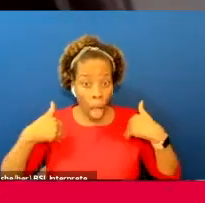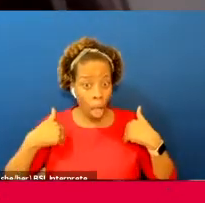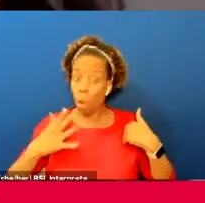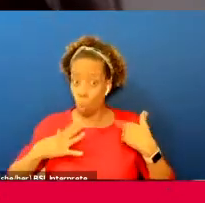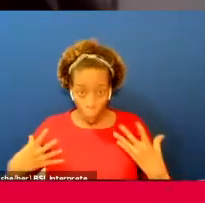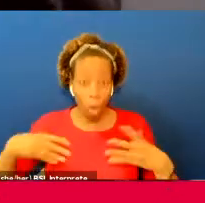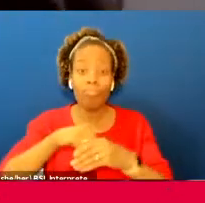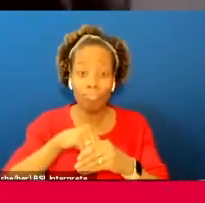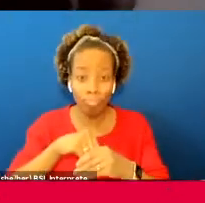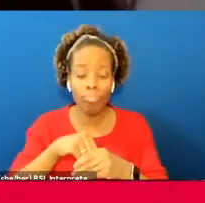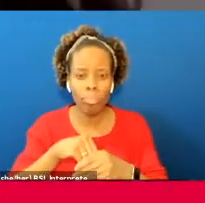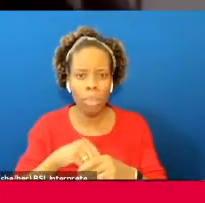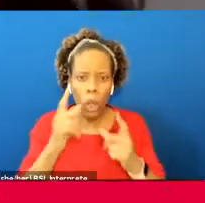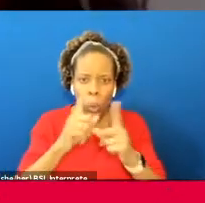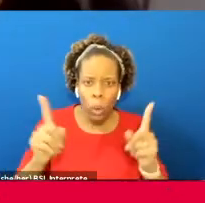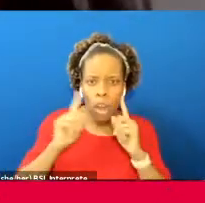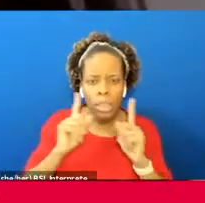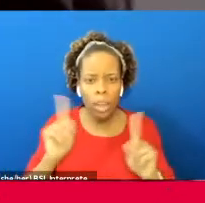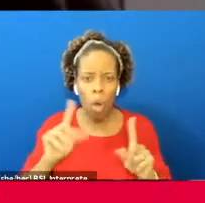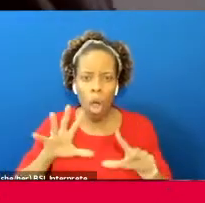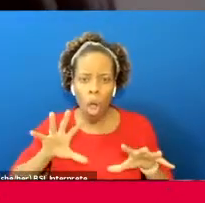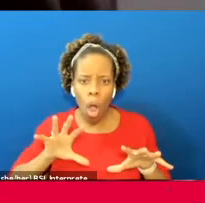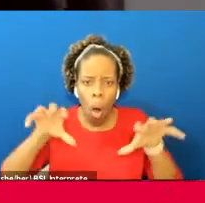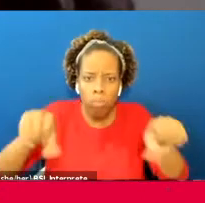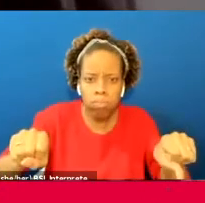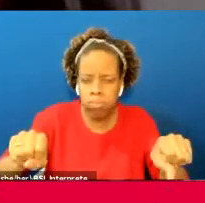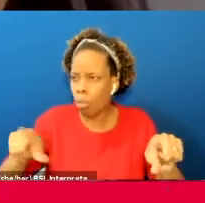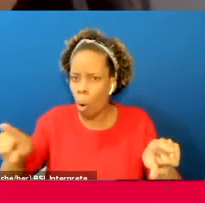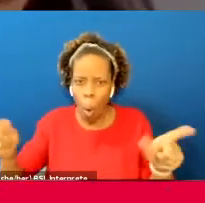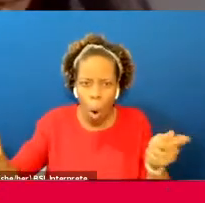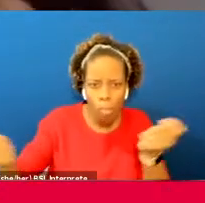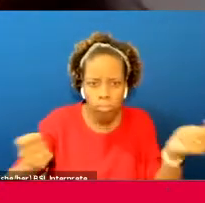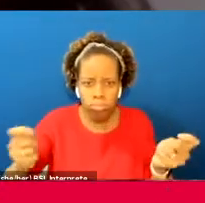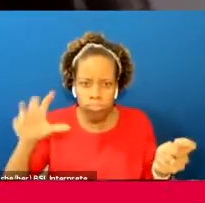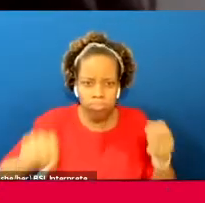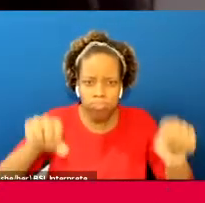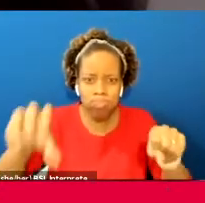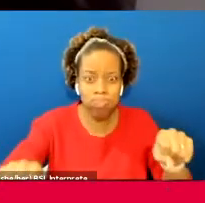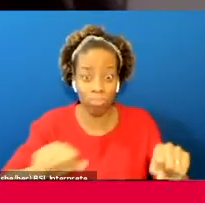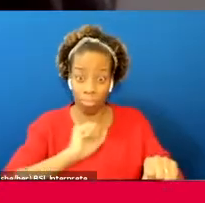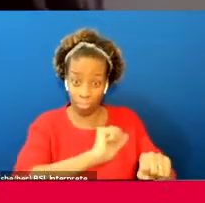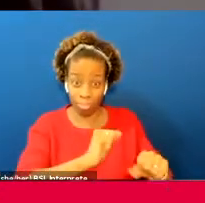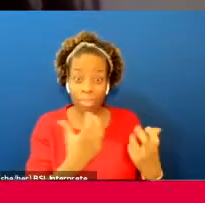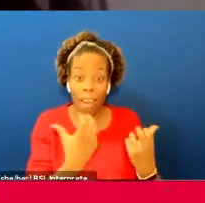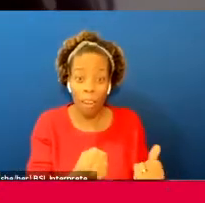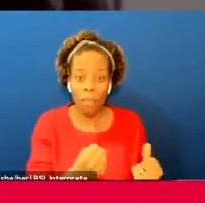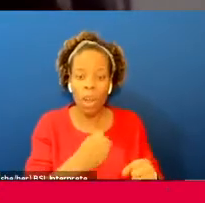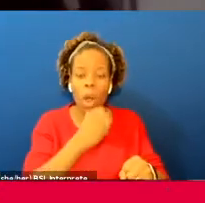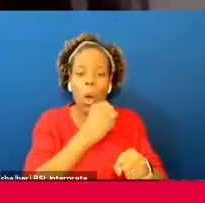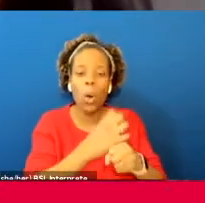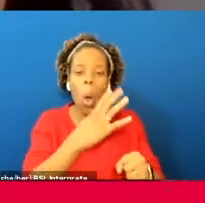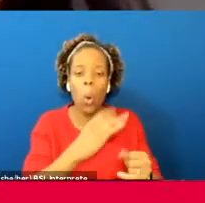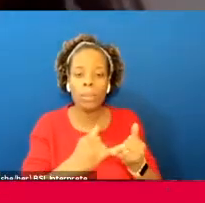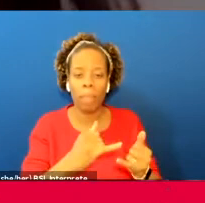but instigators of colonial and imperialist practices. So for example, at Goldsmiths University, which is where I've studied and